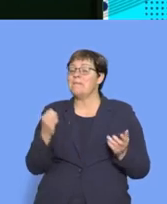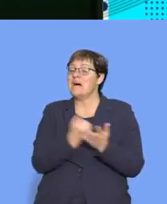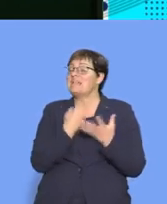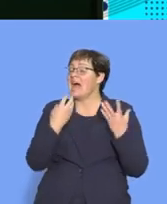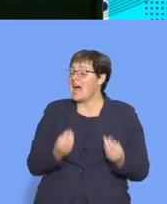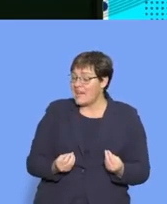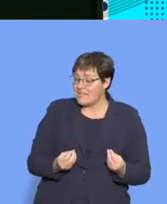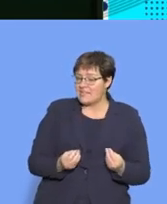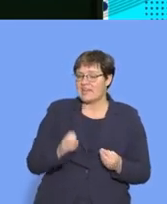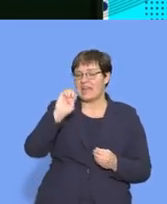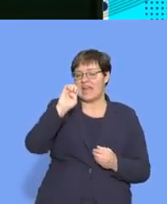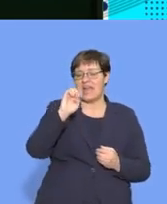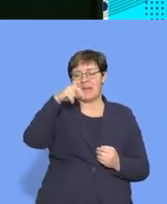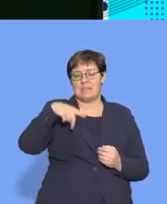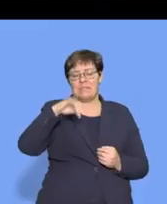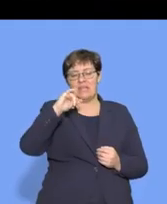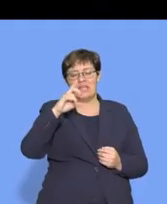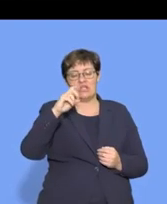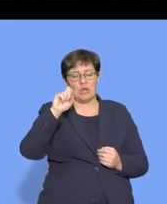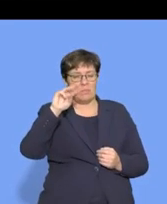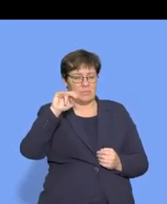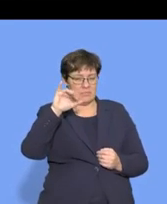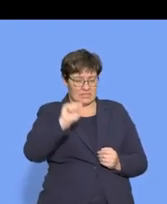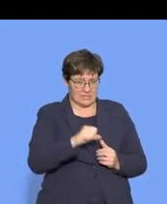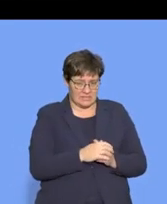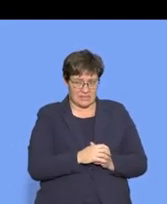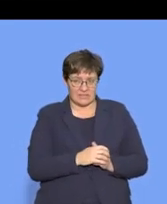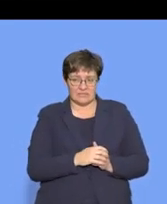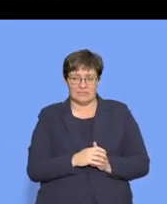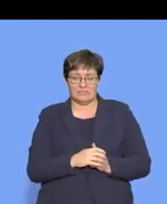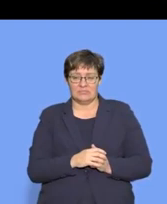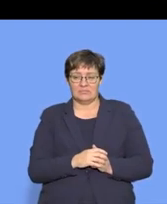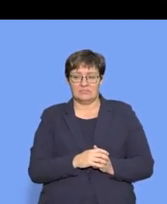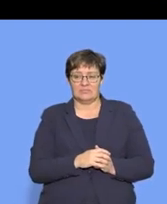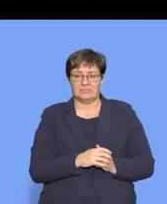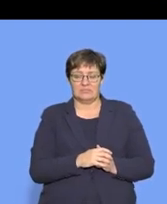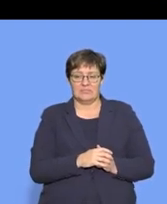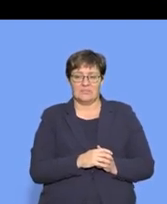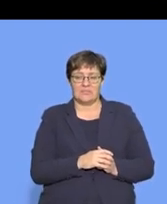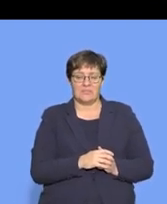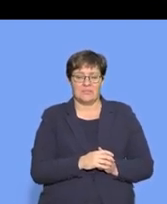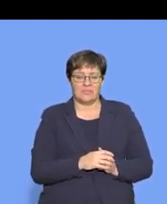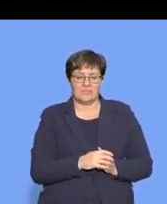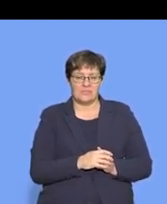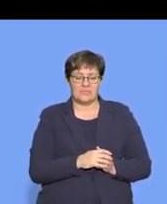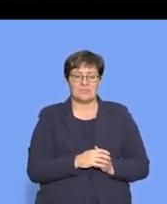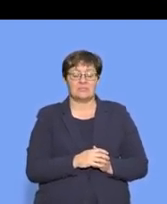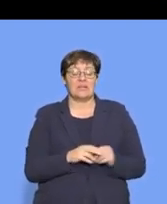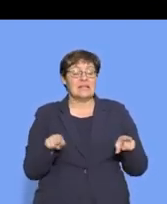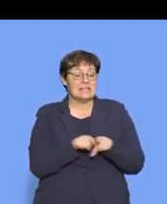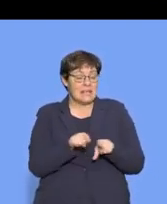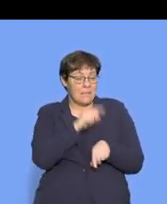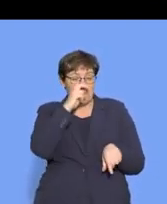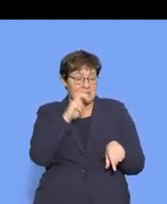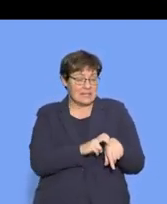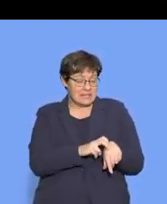have an epidermis. So there we have the epidermis. It also